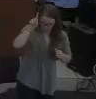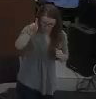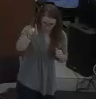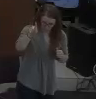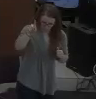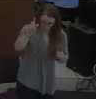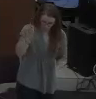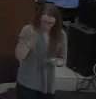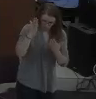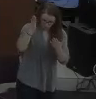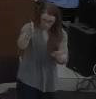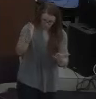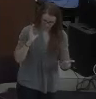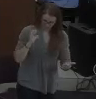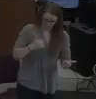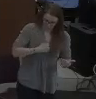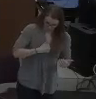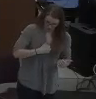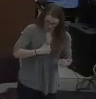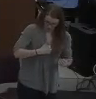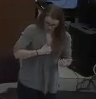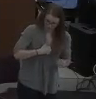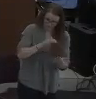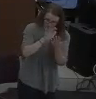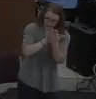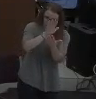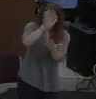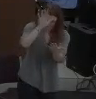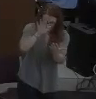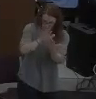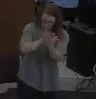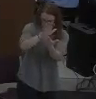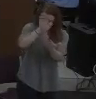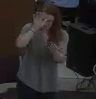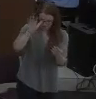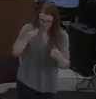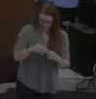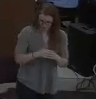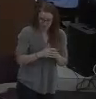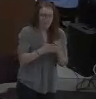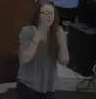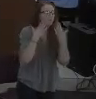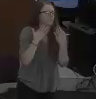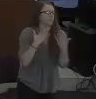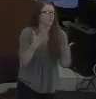Offering up ourselves in prayer.